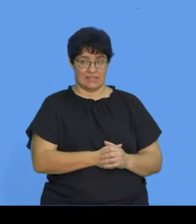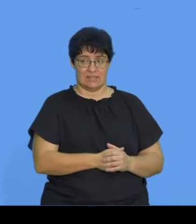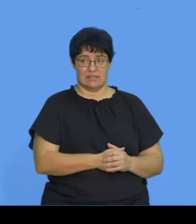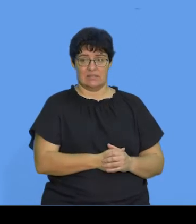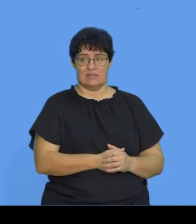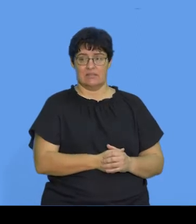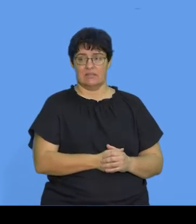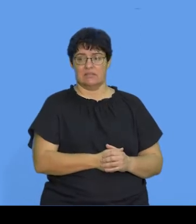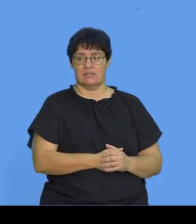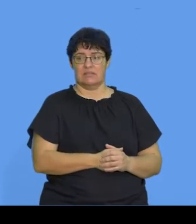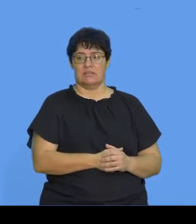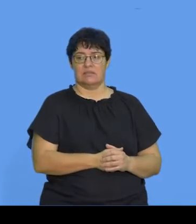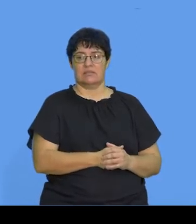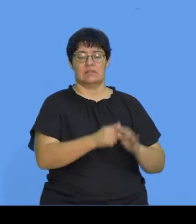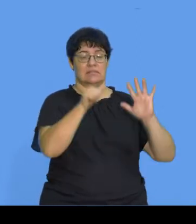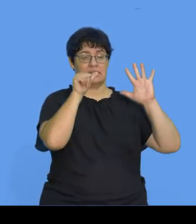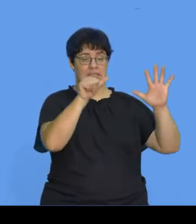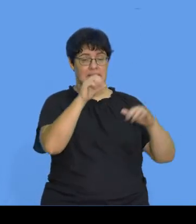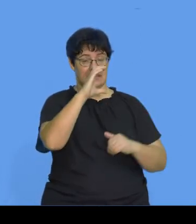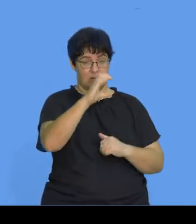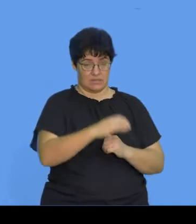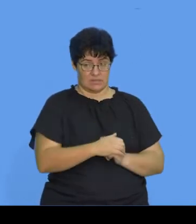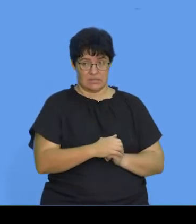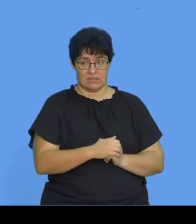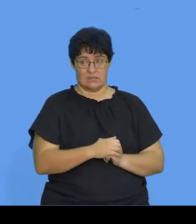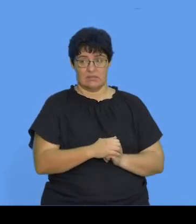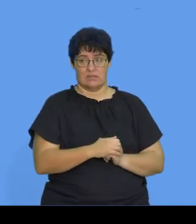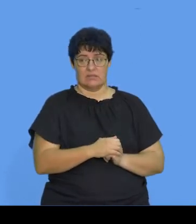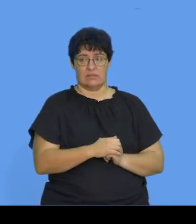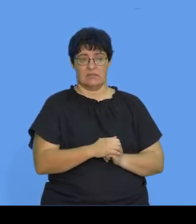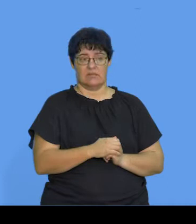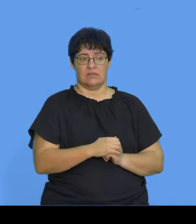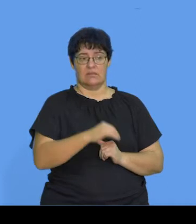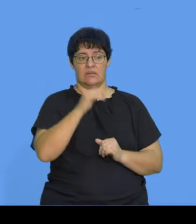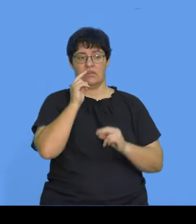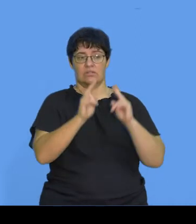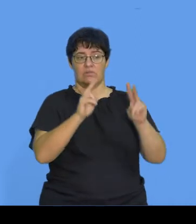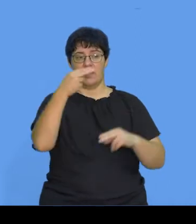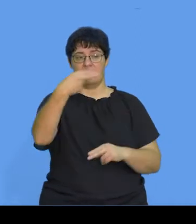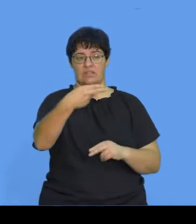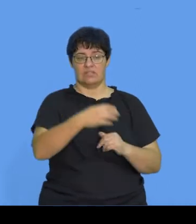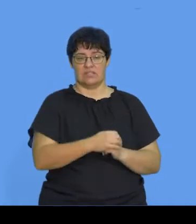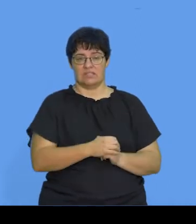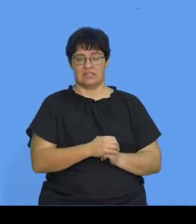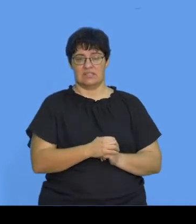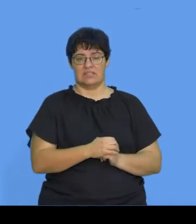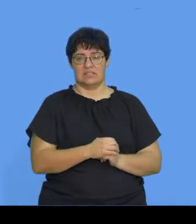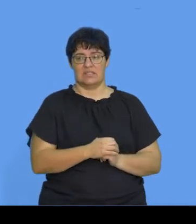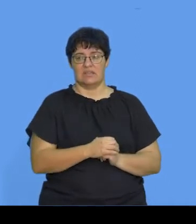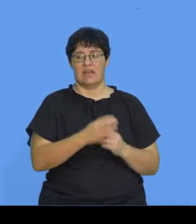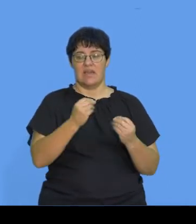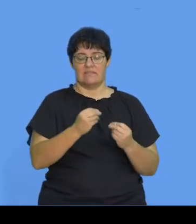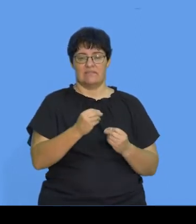hexose means 6. So I've got 6 carbons, which means I've got 12